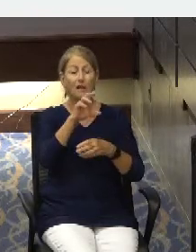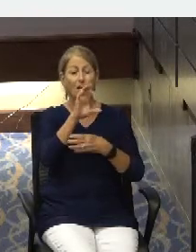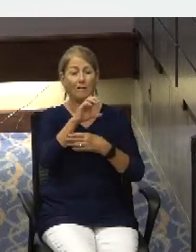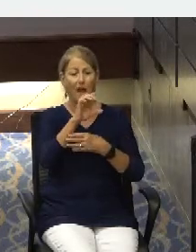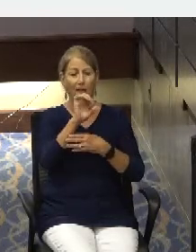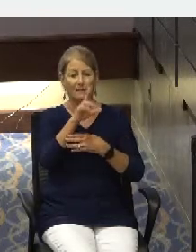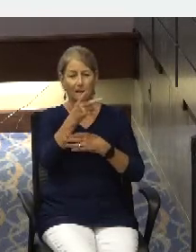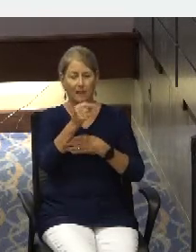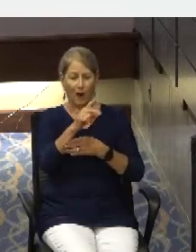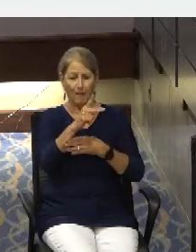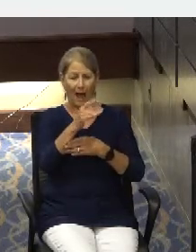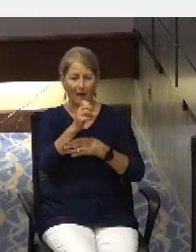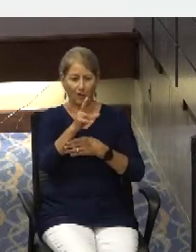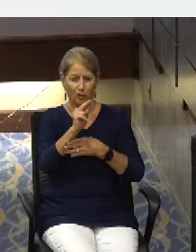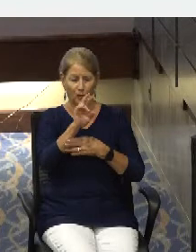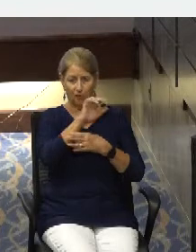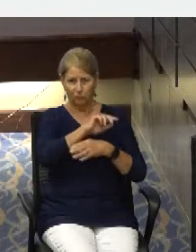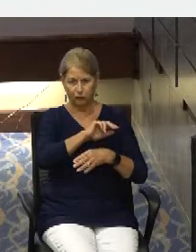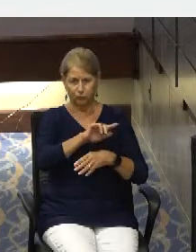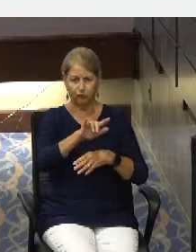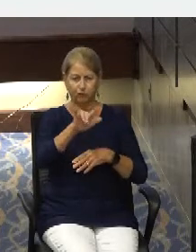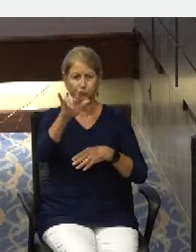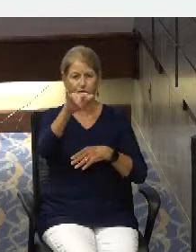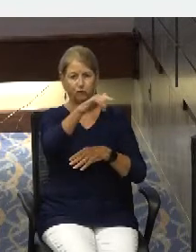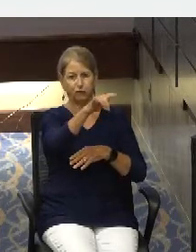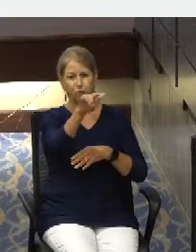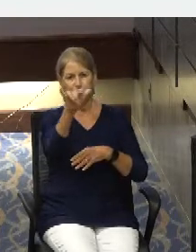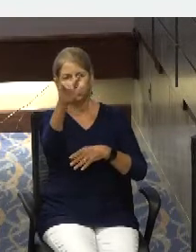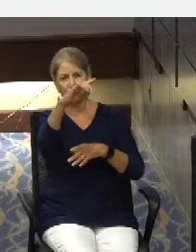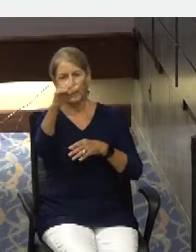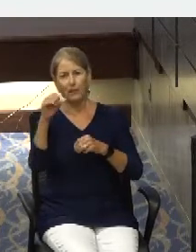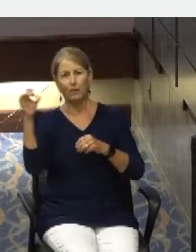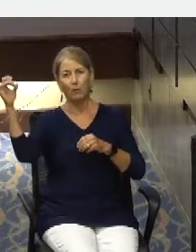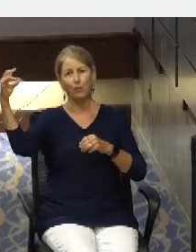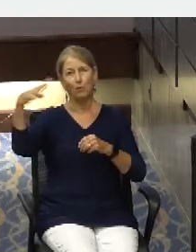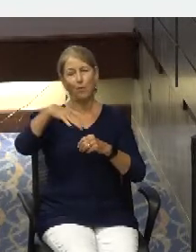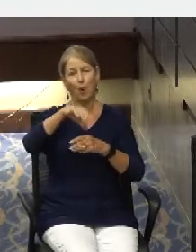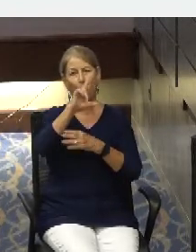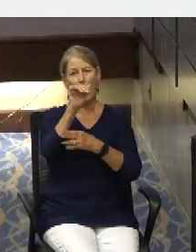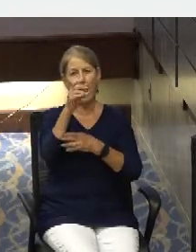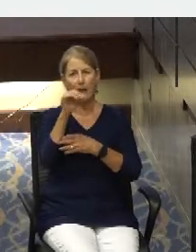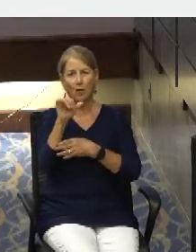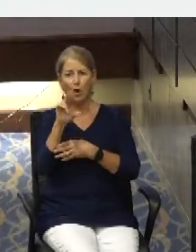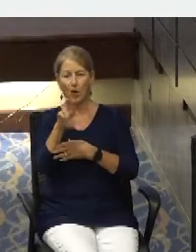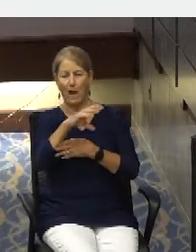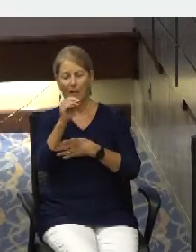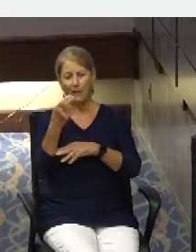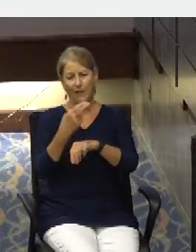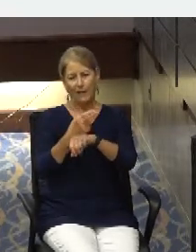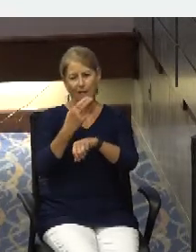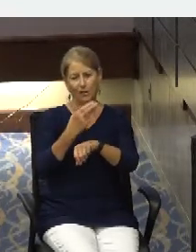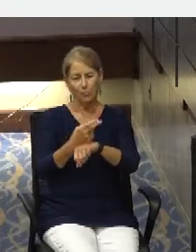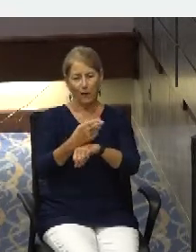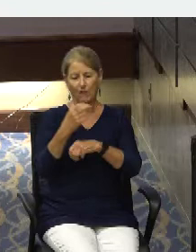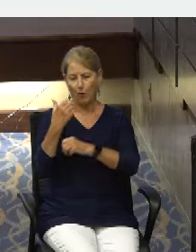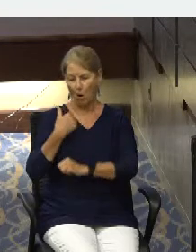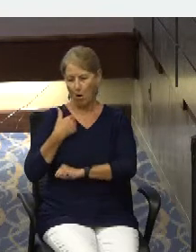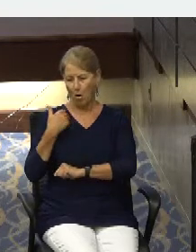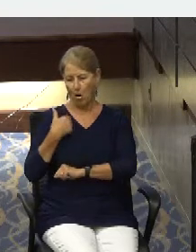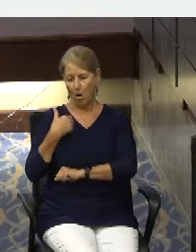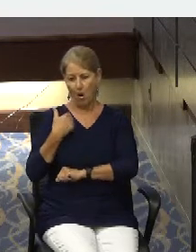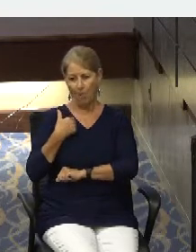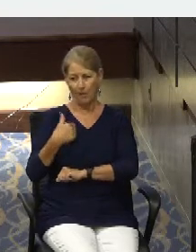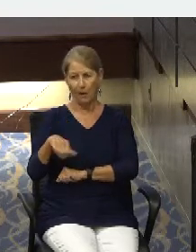flycatchers, radar patterns, as I mentioned previously, and then the history of Blackland Army Airfield and the World War II